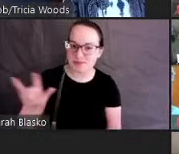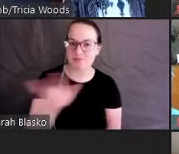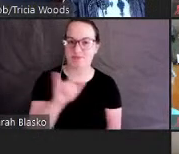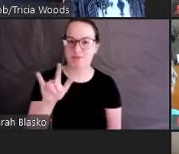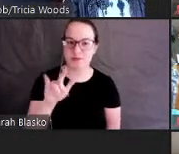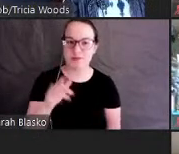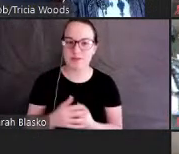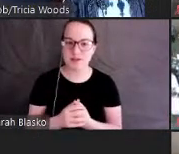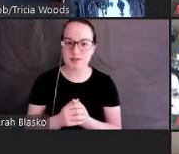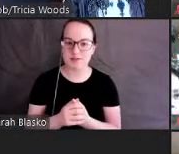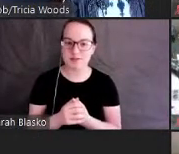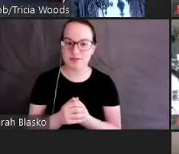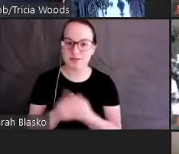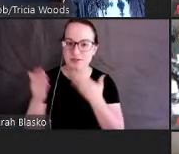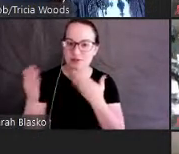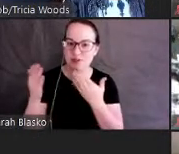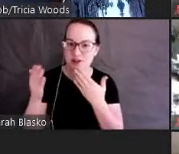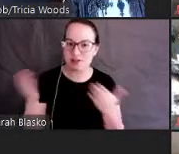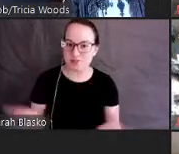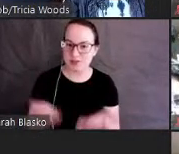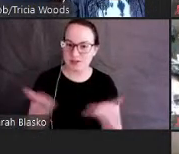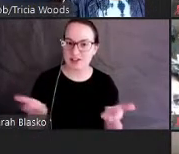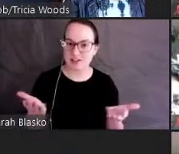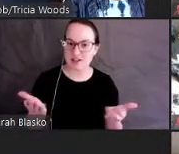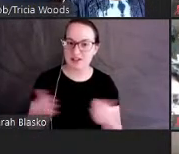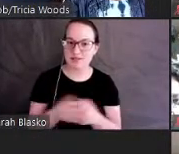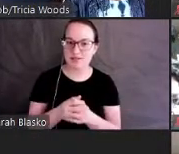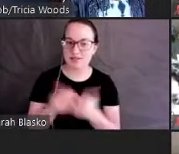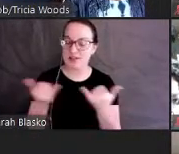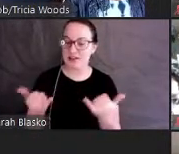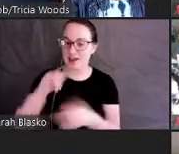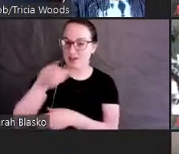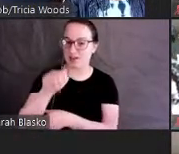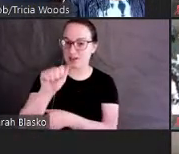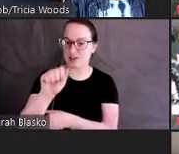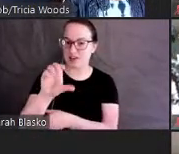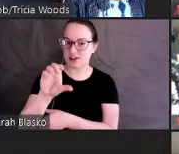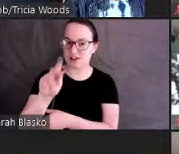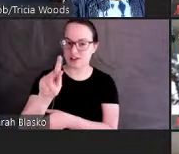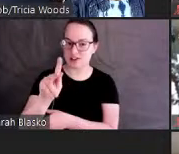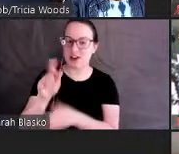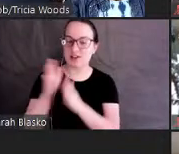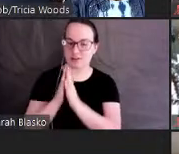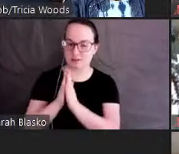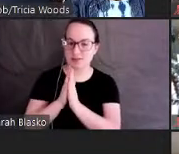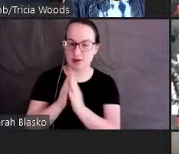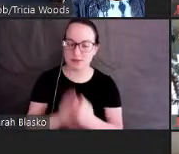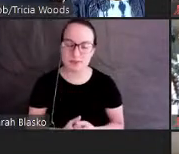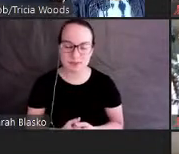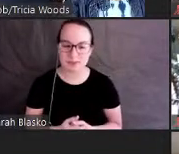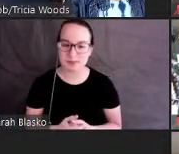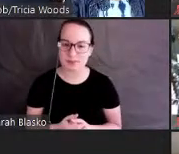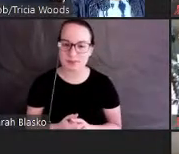this morning. I'm going to pass it over to Jeff, and he's going to pray for us before we get into everything.